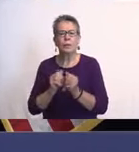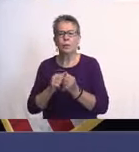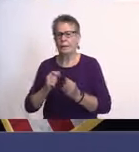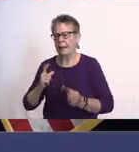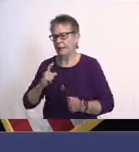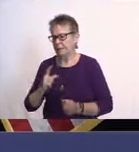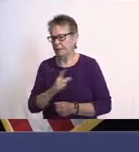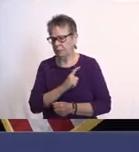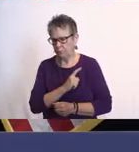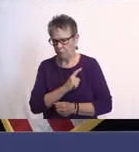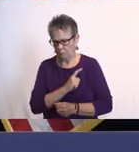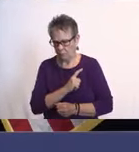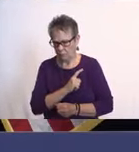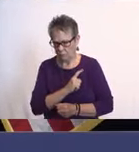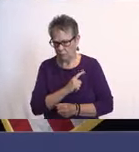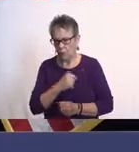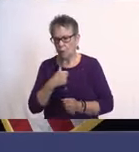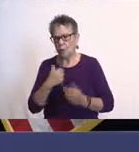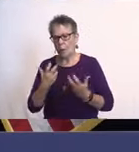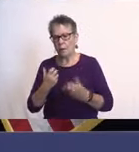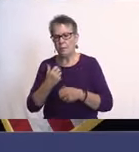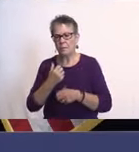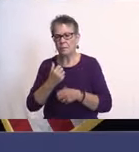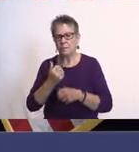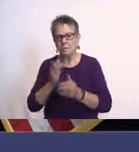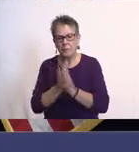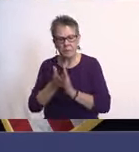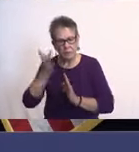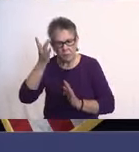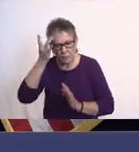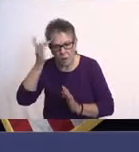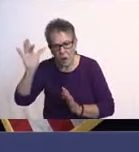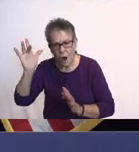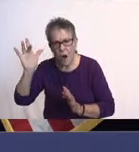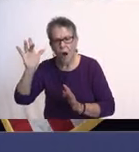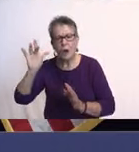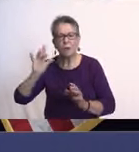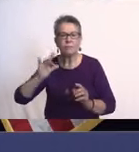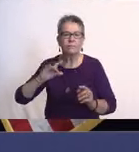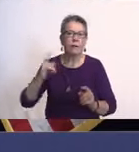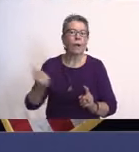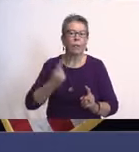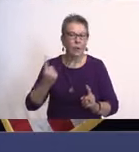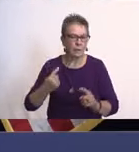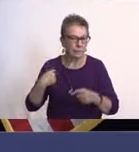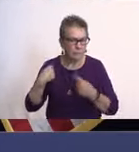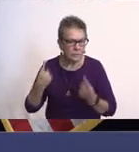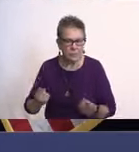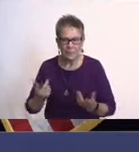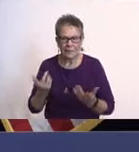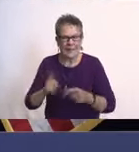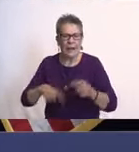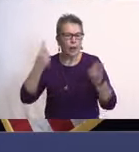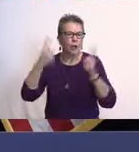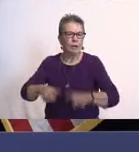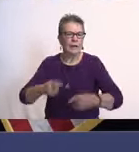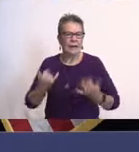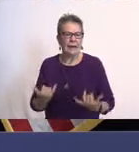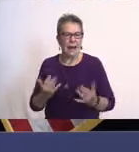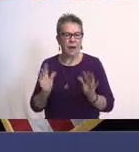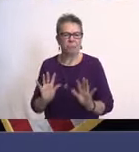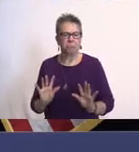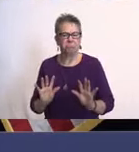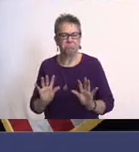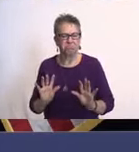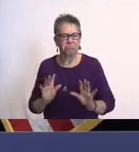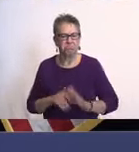always in a smart, responsible way. Again, a phrase that I would use that meets the moment. It doesn't undershoot it and it doesn't overshoot it, that it